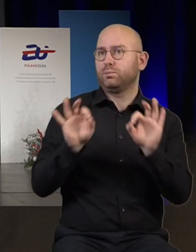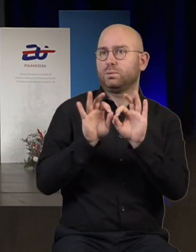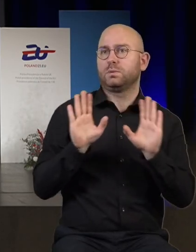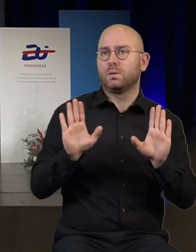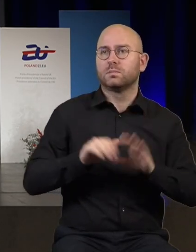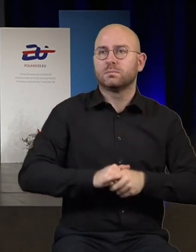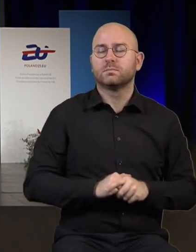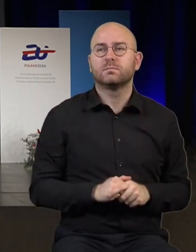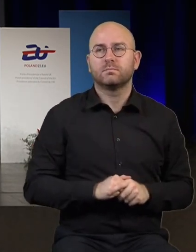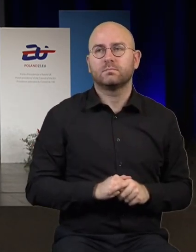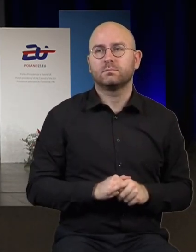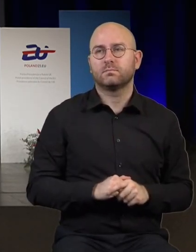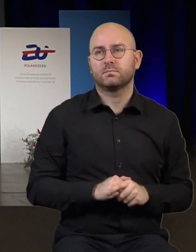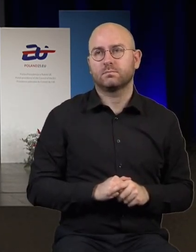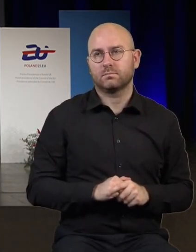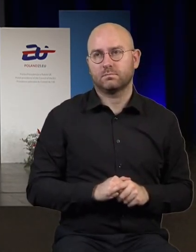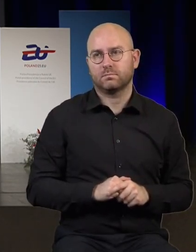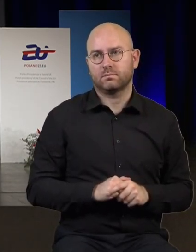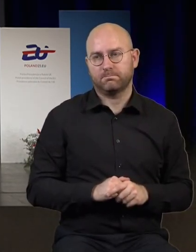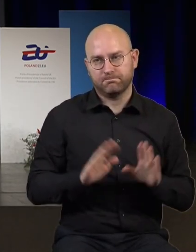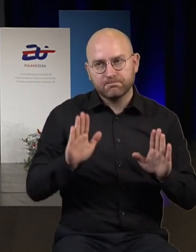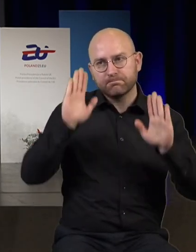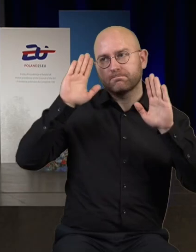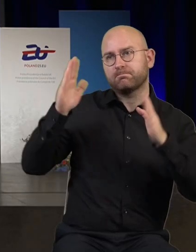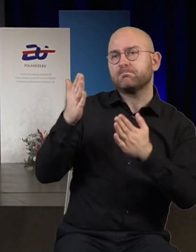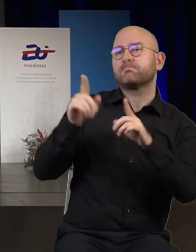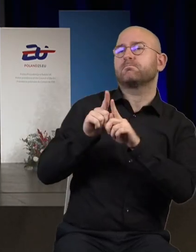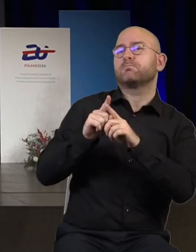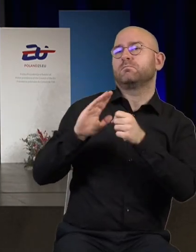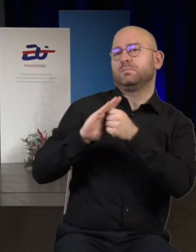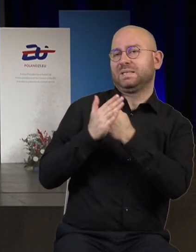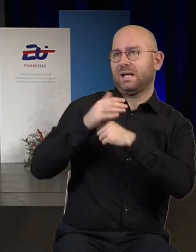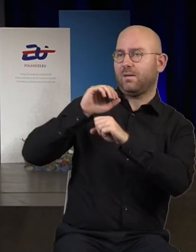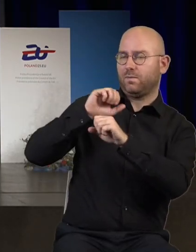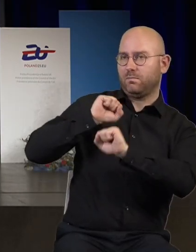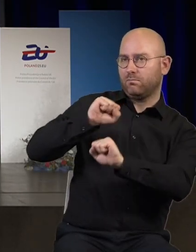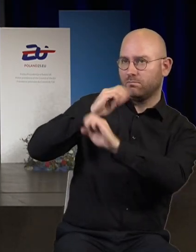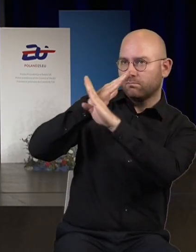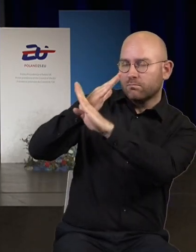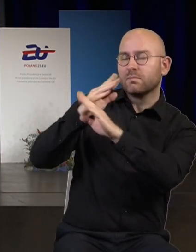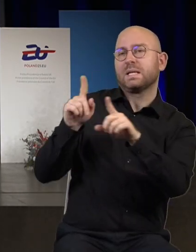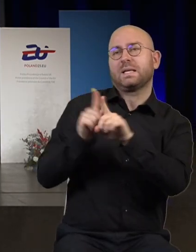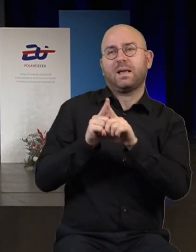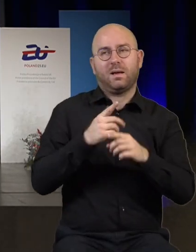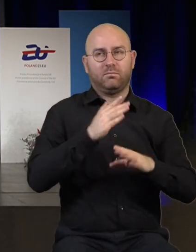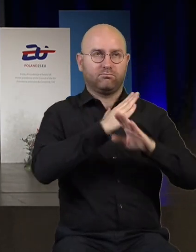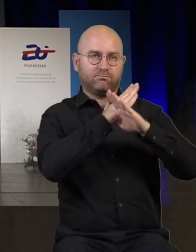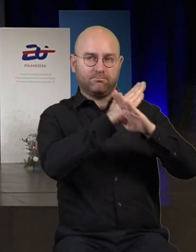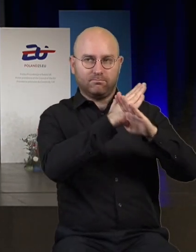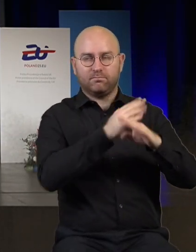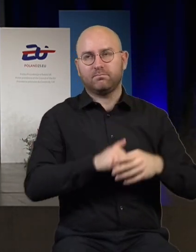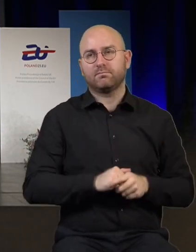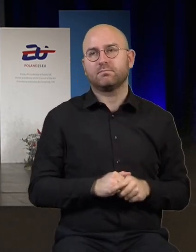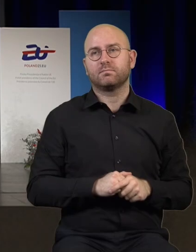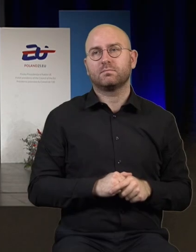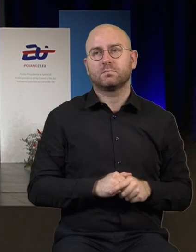I very much like the sentence that we cannot do it in our bubble, you have mentioned before, and it very much corresponds